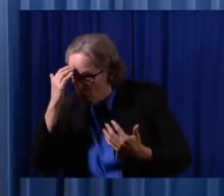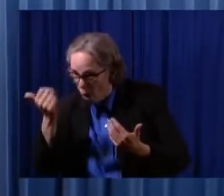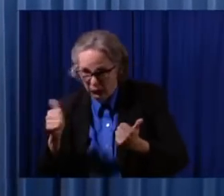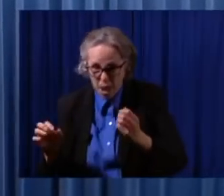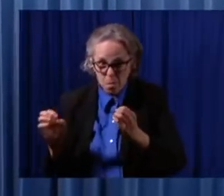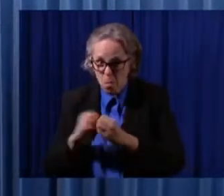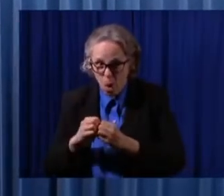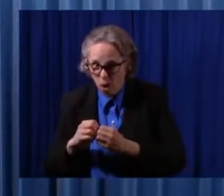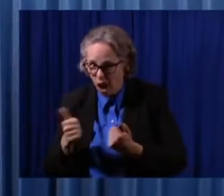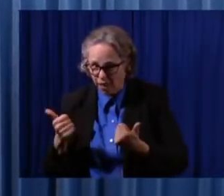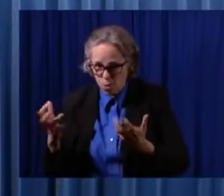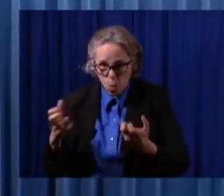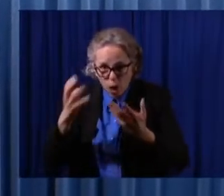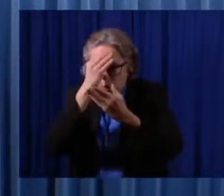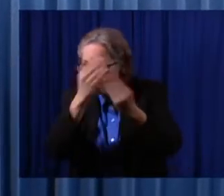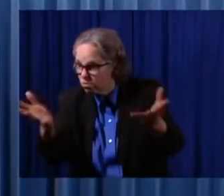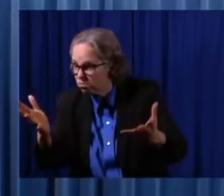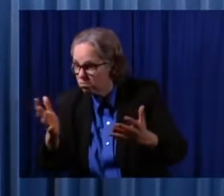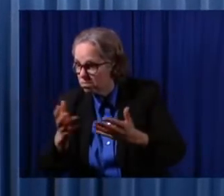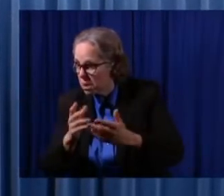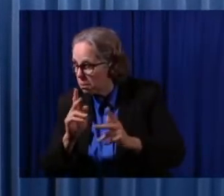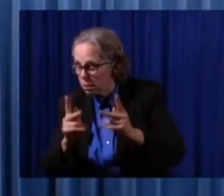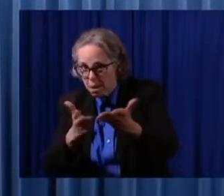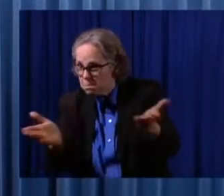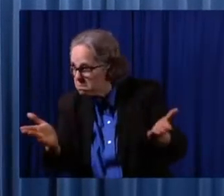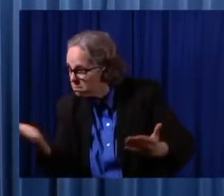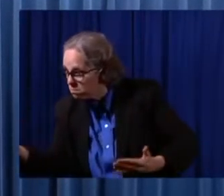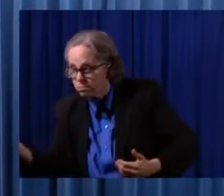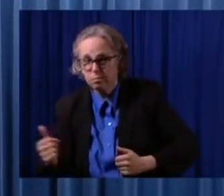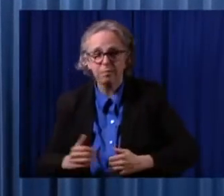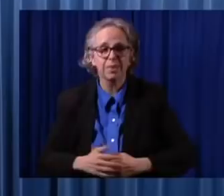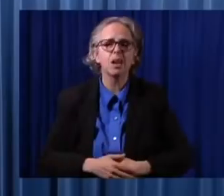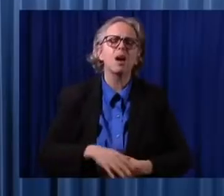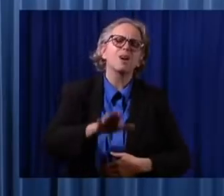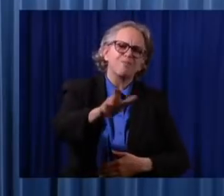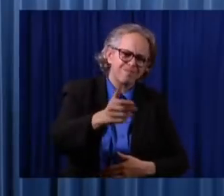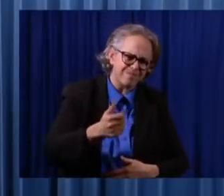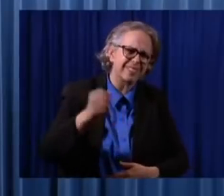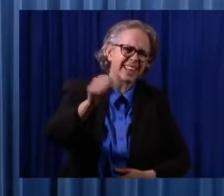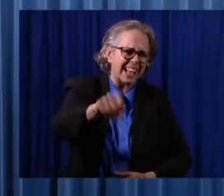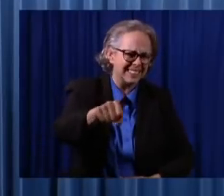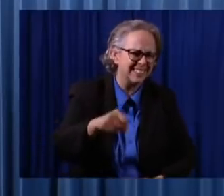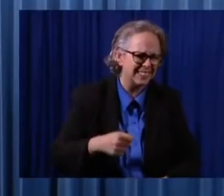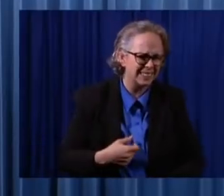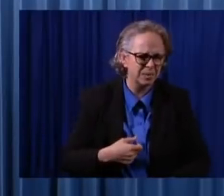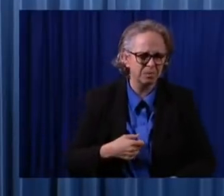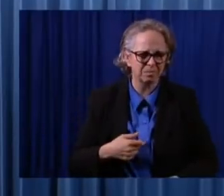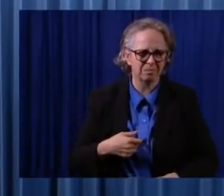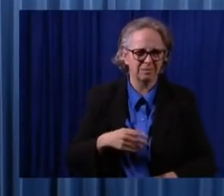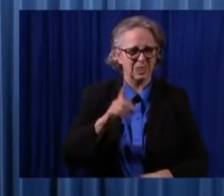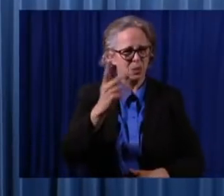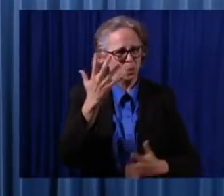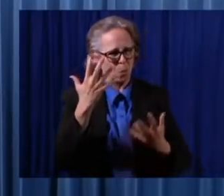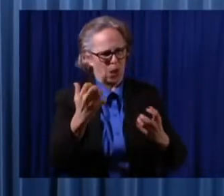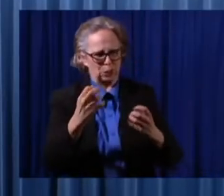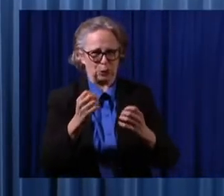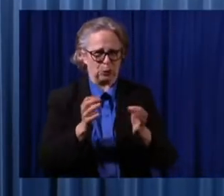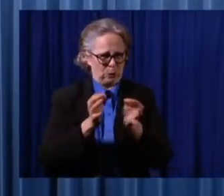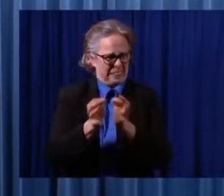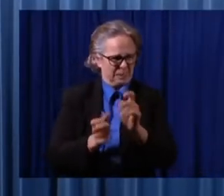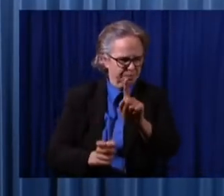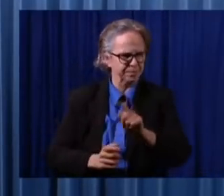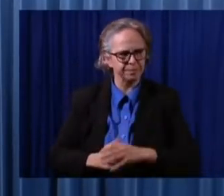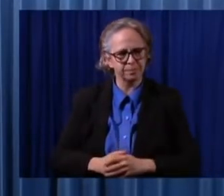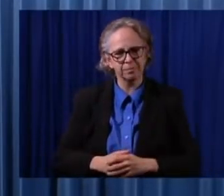like to tell our viewers out there and listeners? The only other thing I'd like to say is, as we've been seeing the